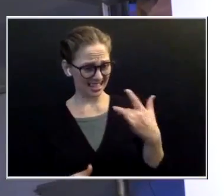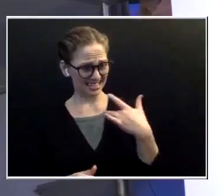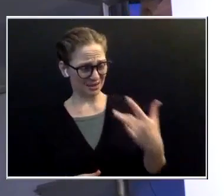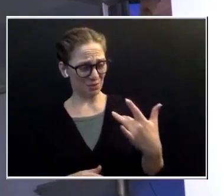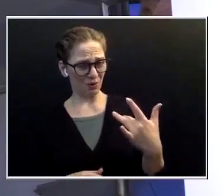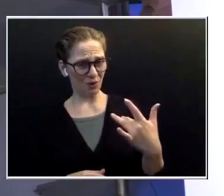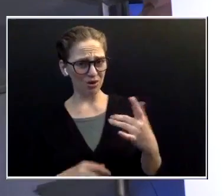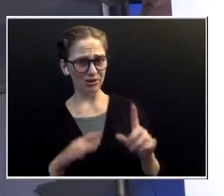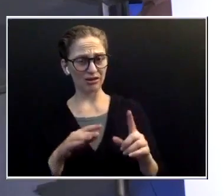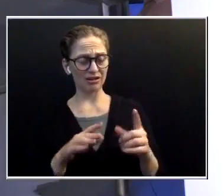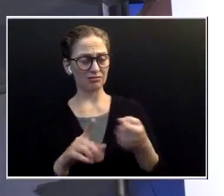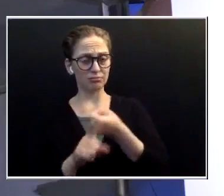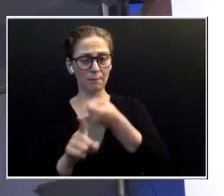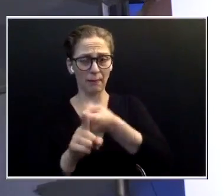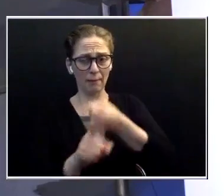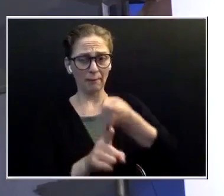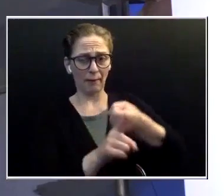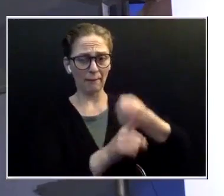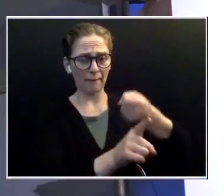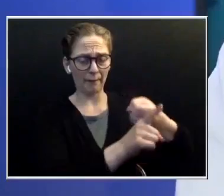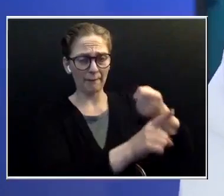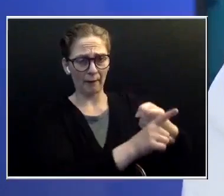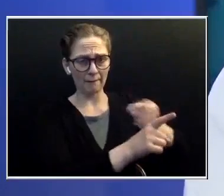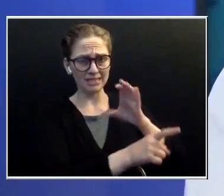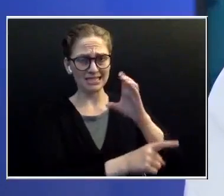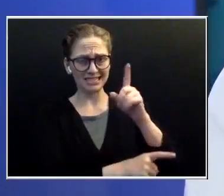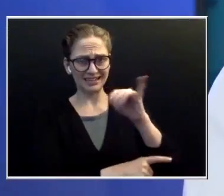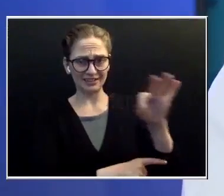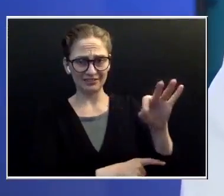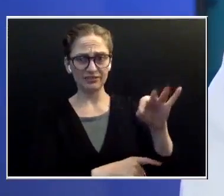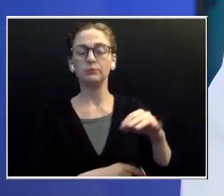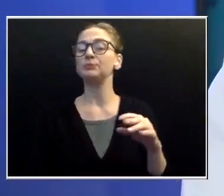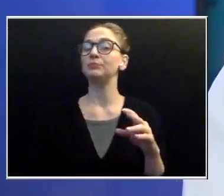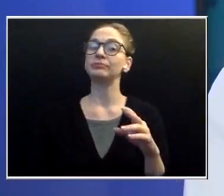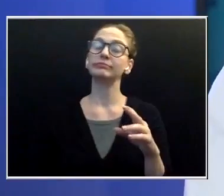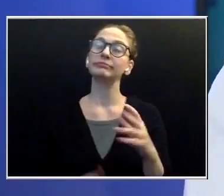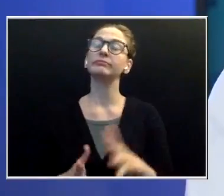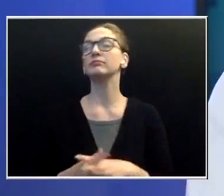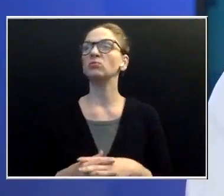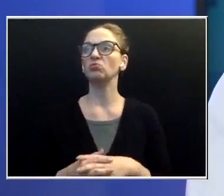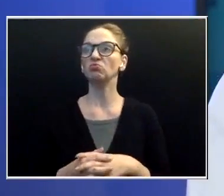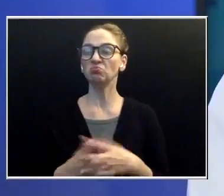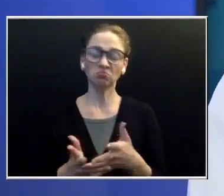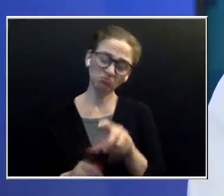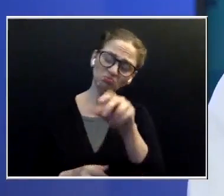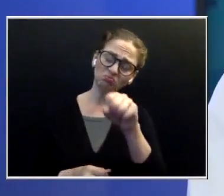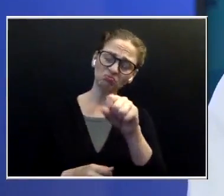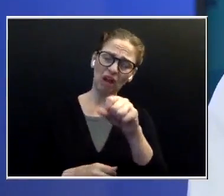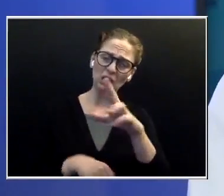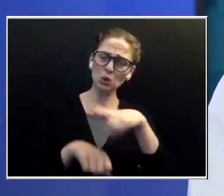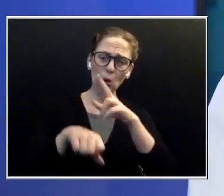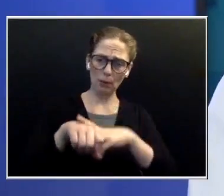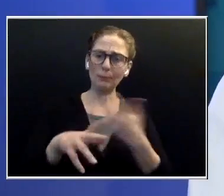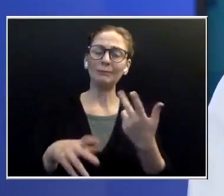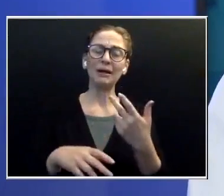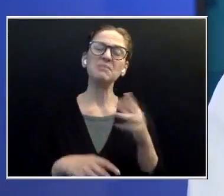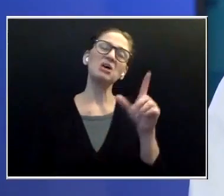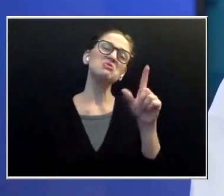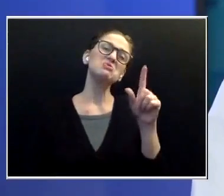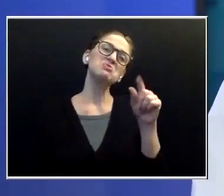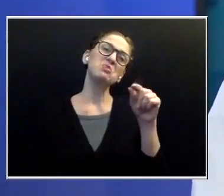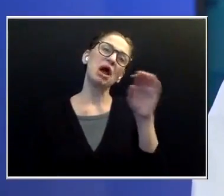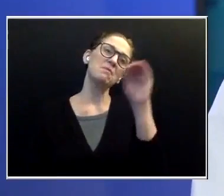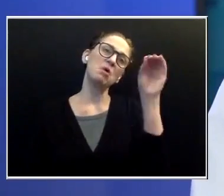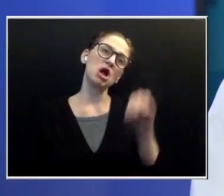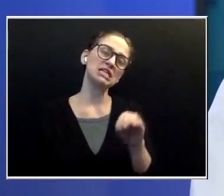back to back to back? So recurrence is not abnormal actually, or it's not uncommon. So about 20% of people can have, even actually the risk of recurrence might be